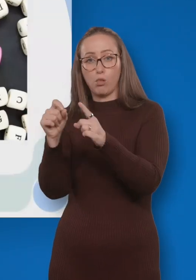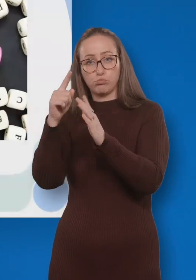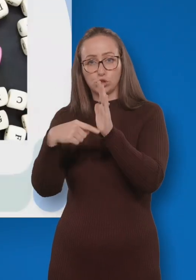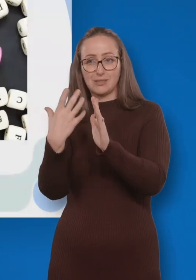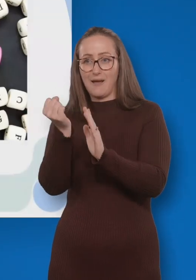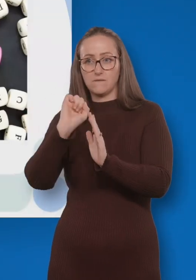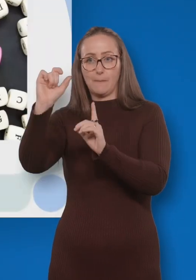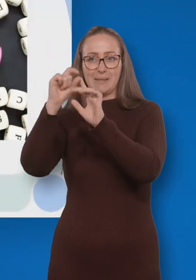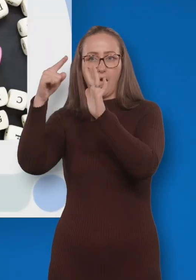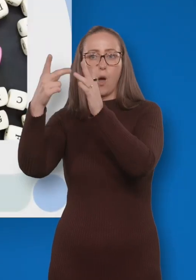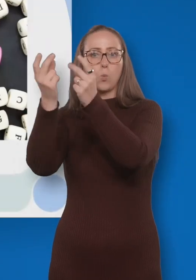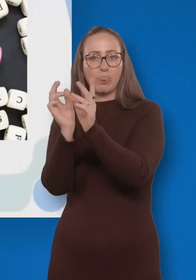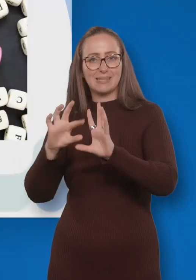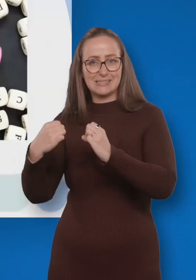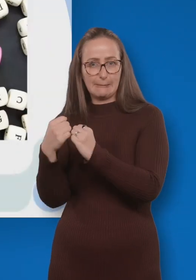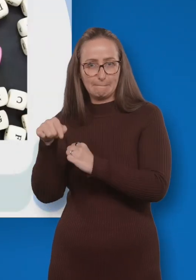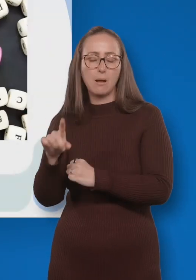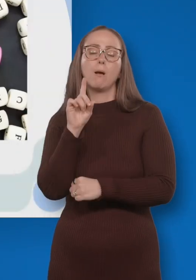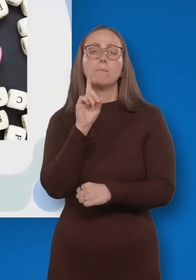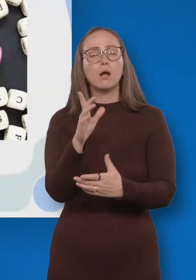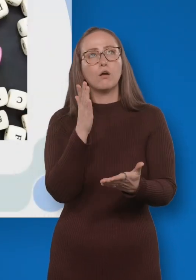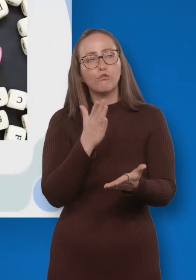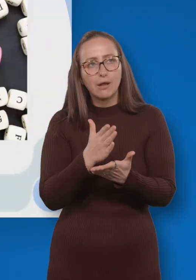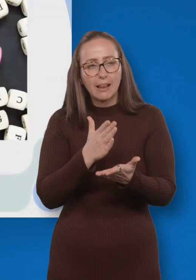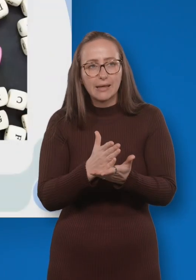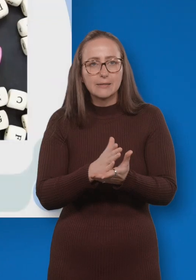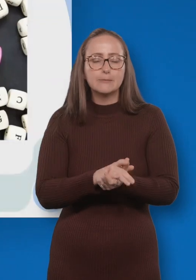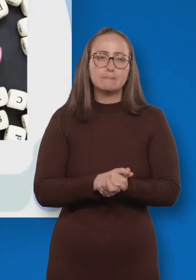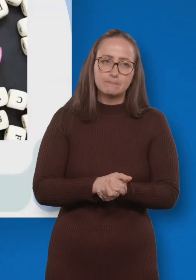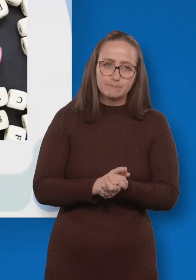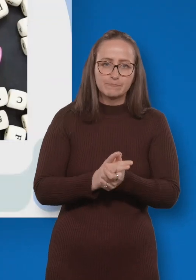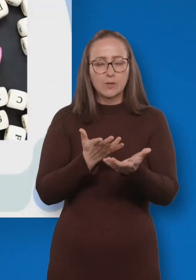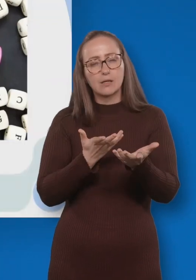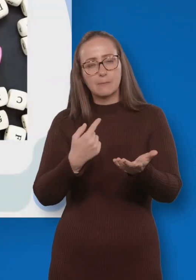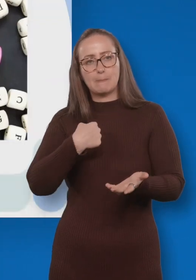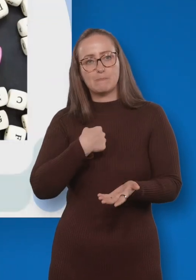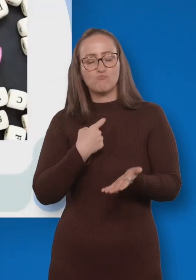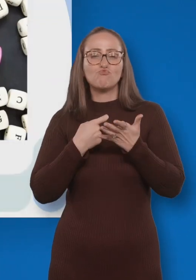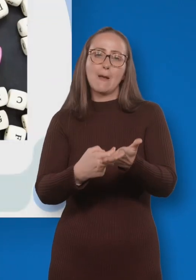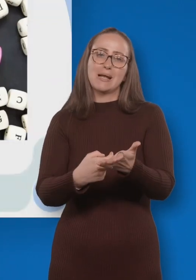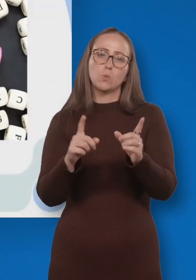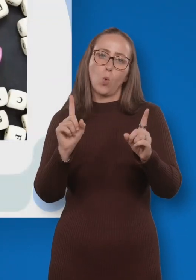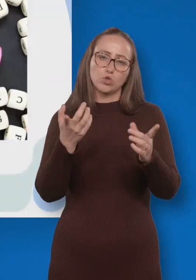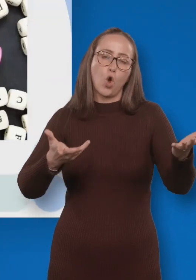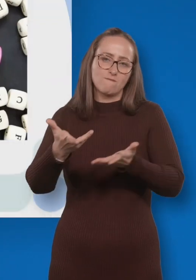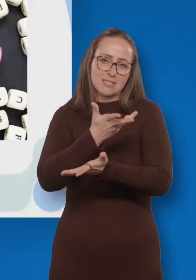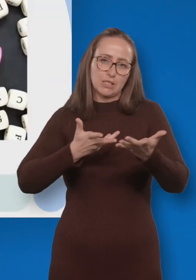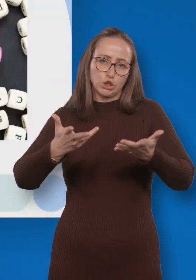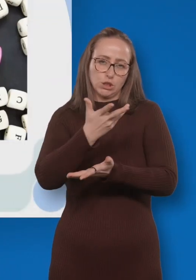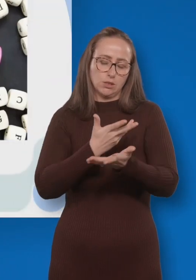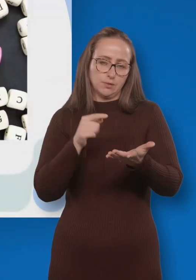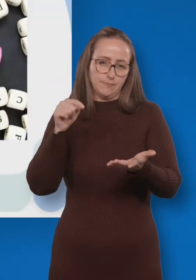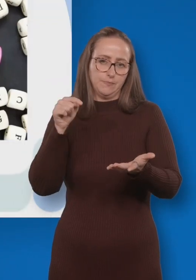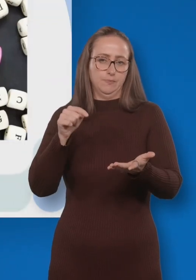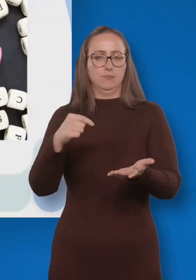PI with a team? But I think ultimately, I would recommend, you know, conversations